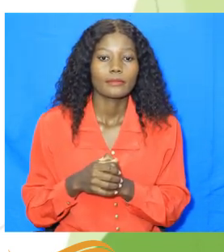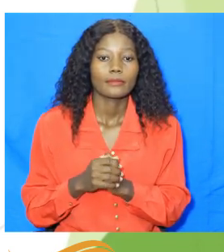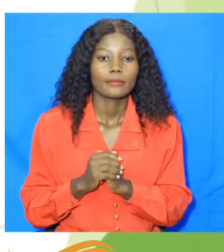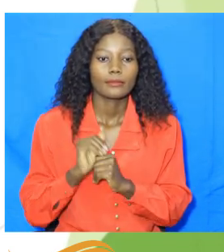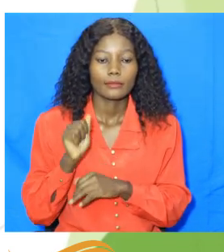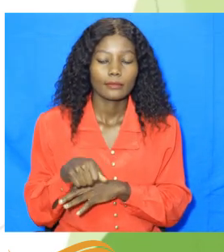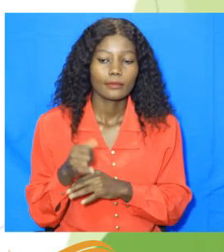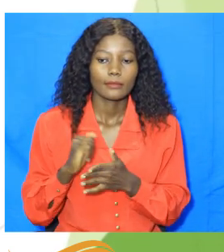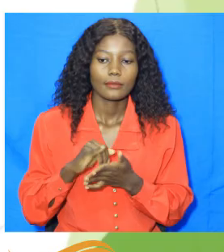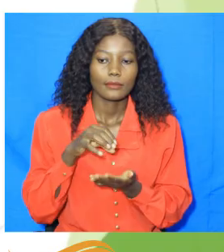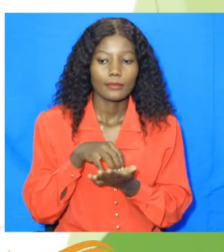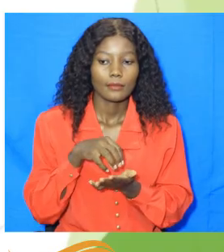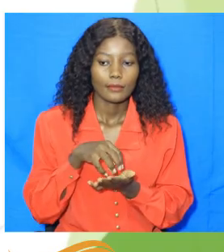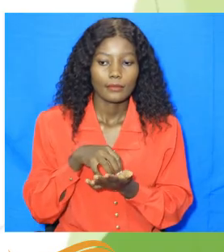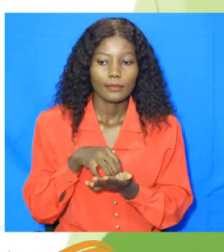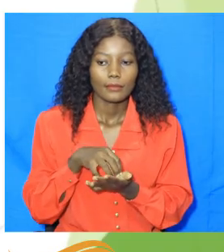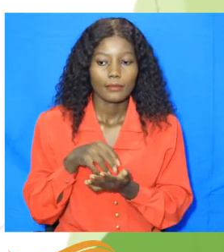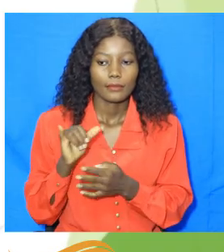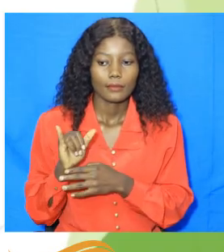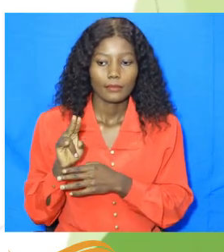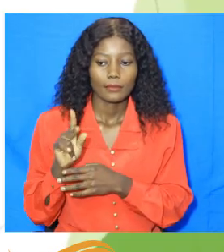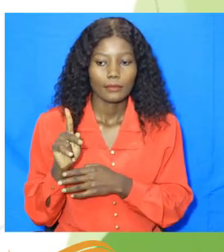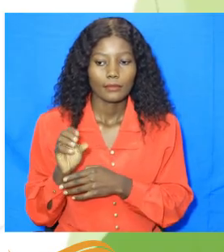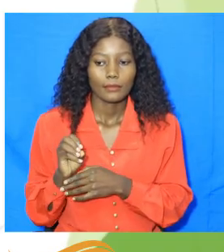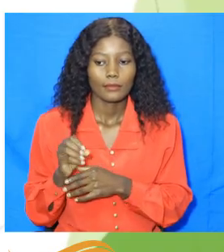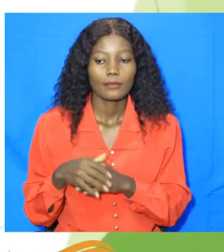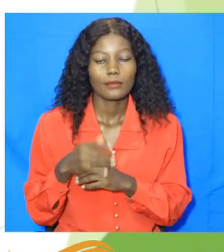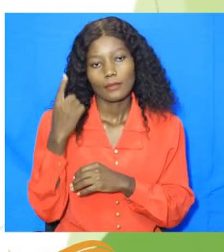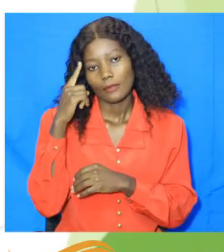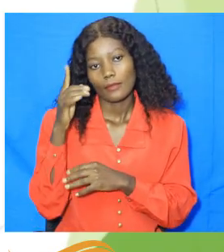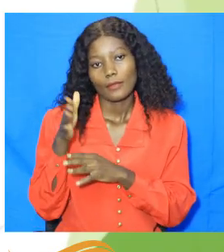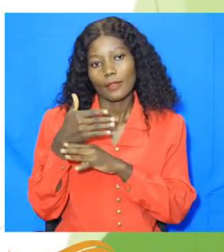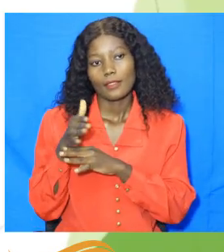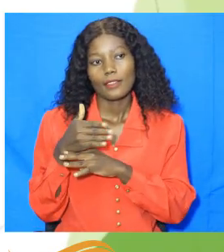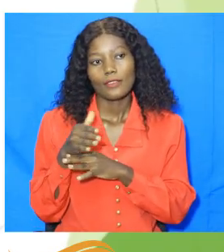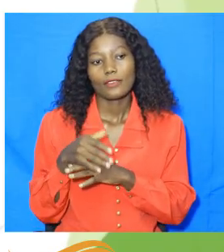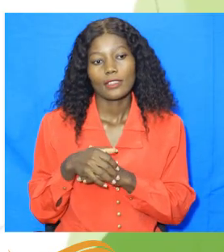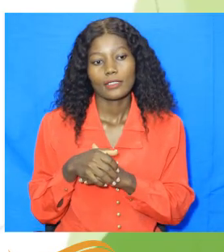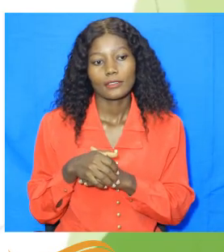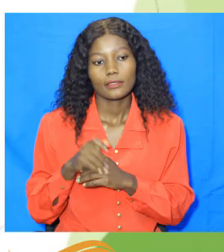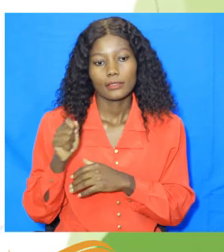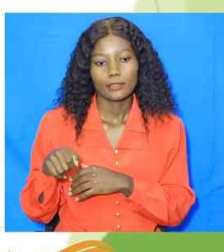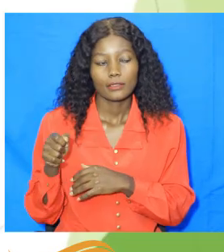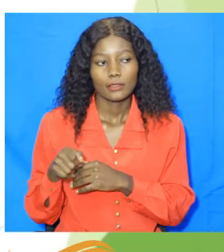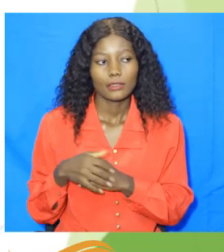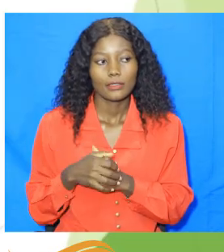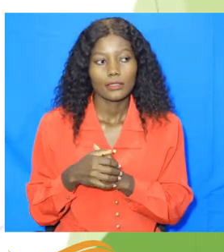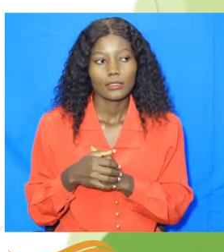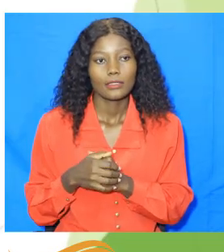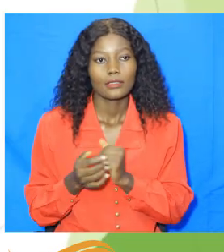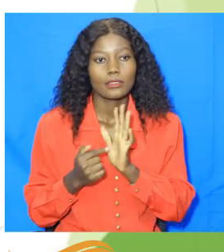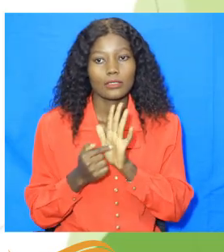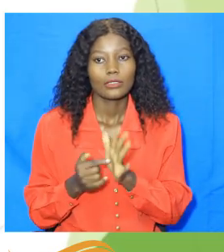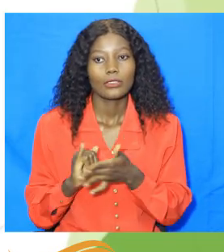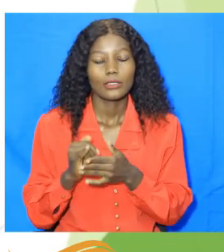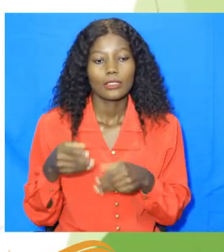Yeah, that is the position of Yuko for the flags. The judges indicates that way.